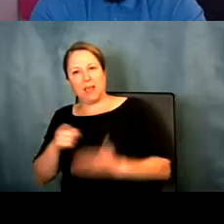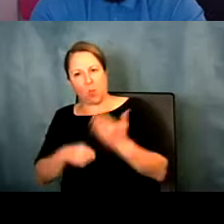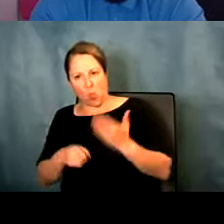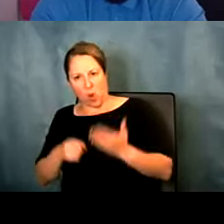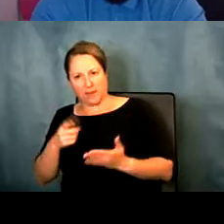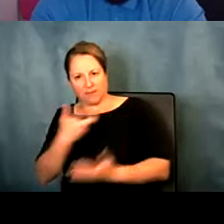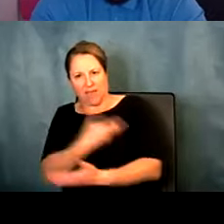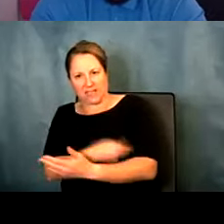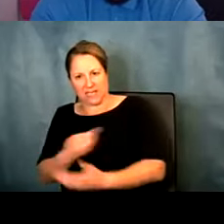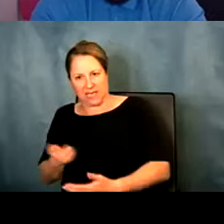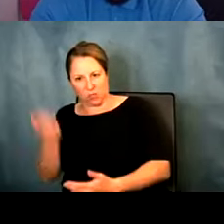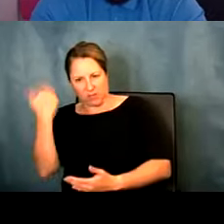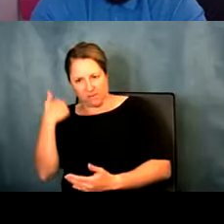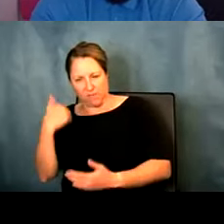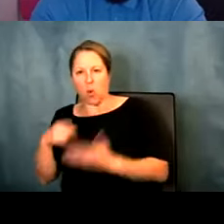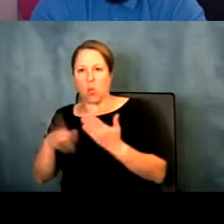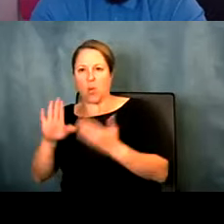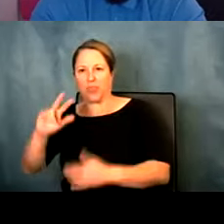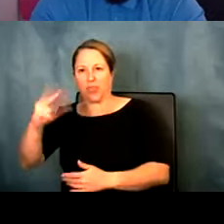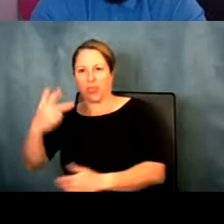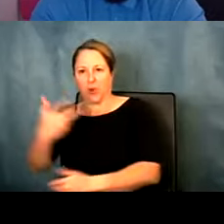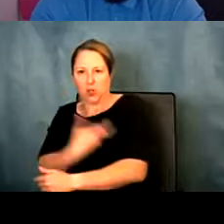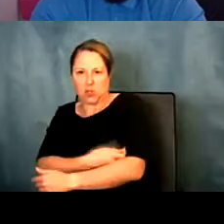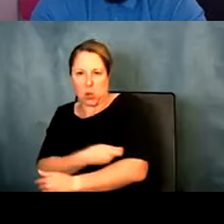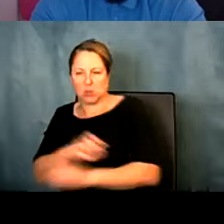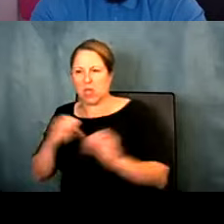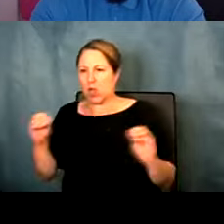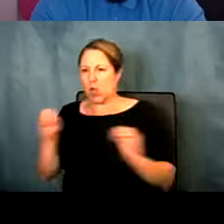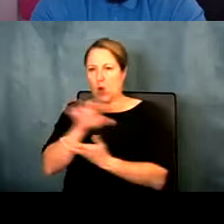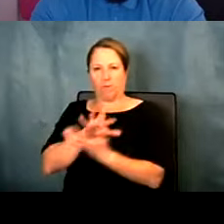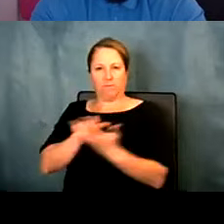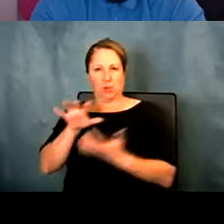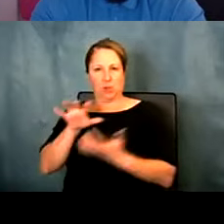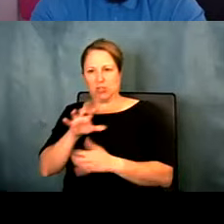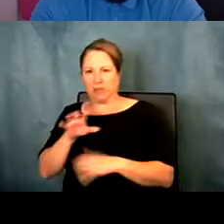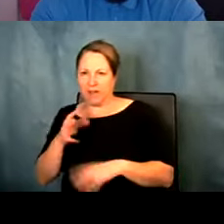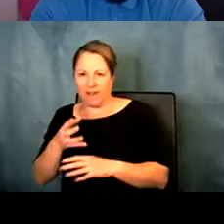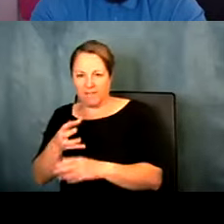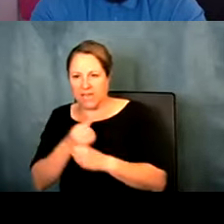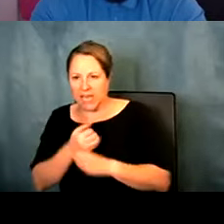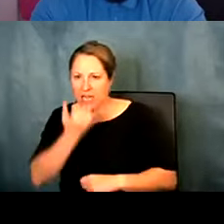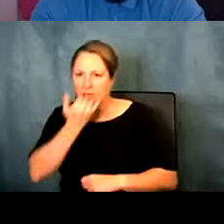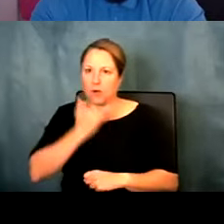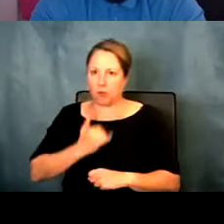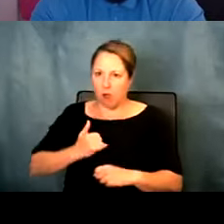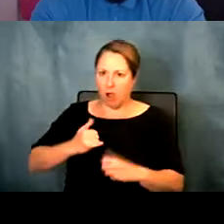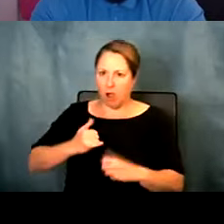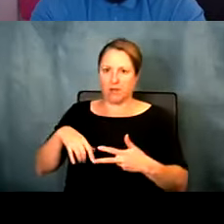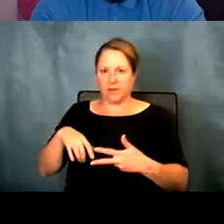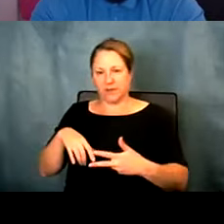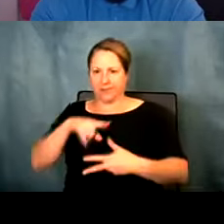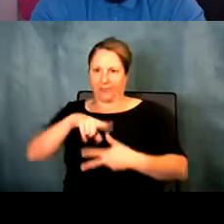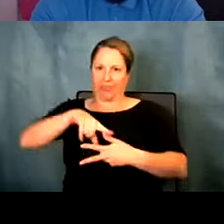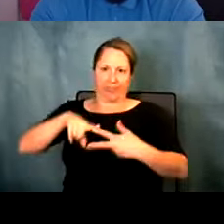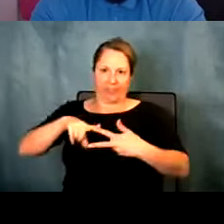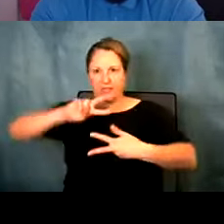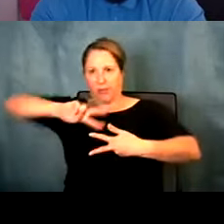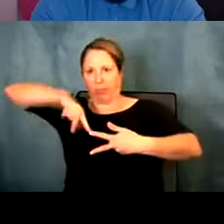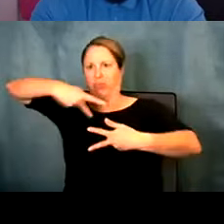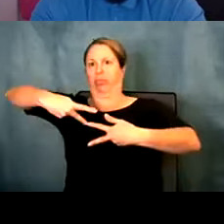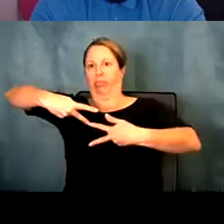and what their third dose is being given, that there's no mix up about them getting a booster with the wrong one. That kind of level of surveillance, I